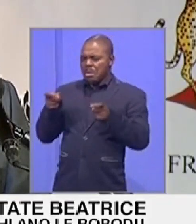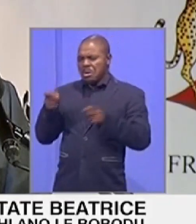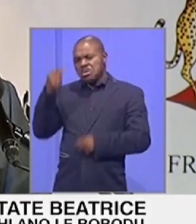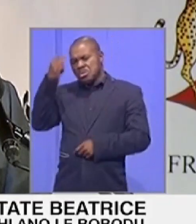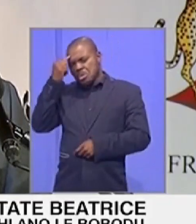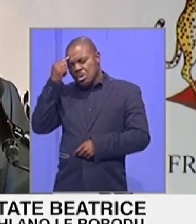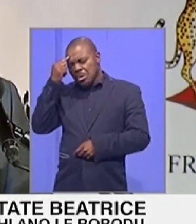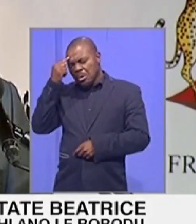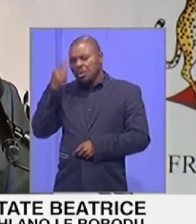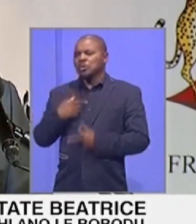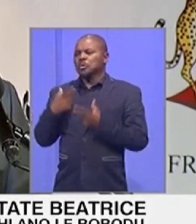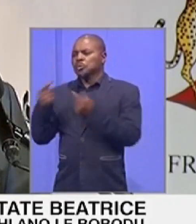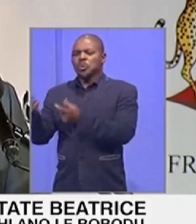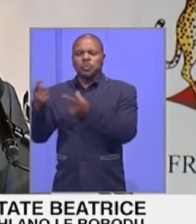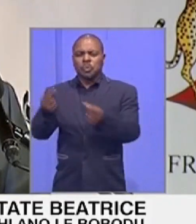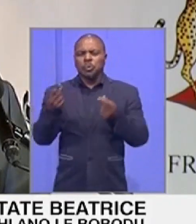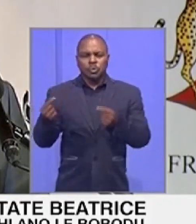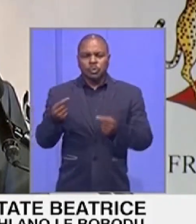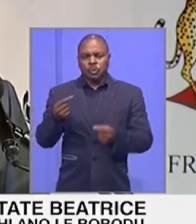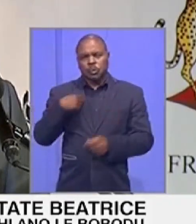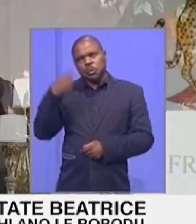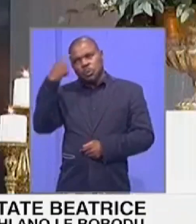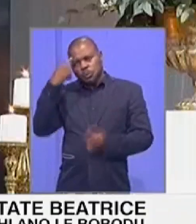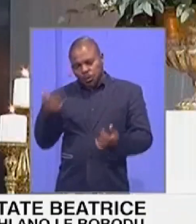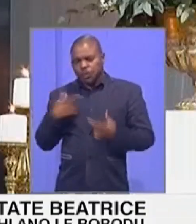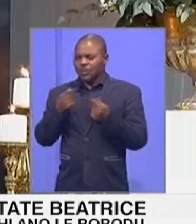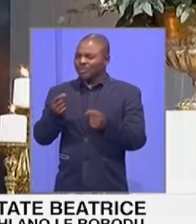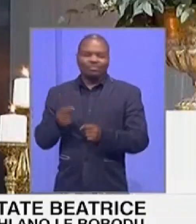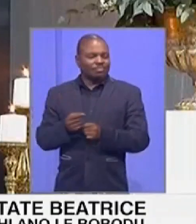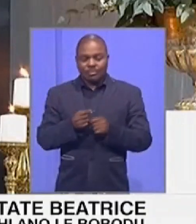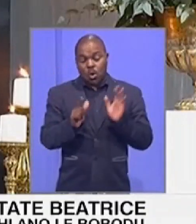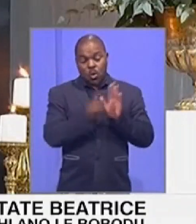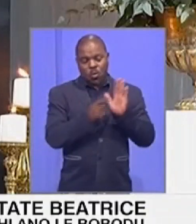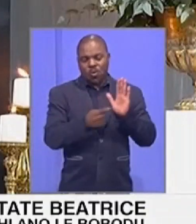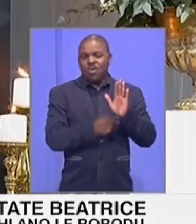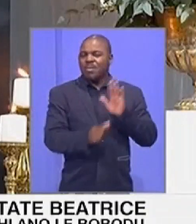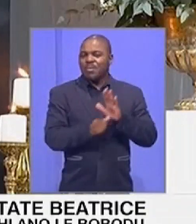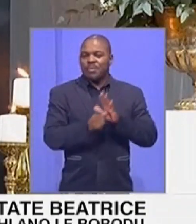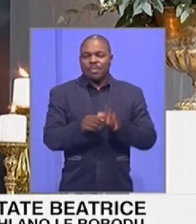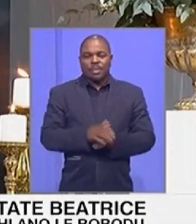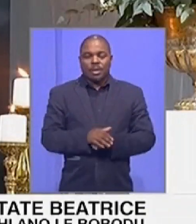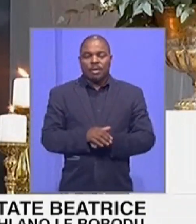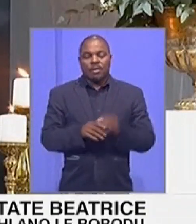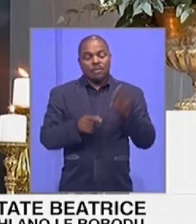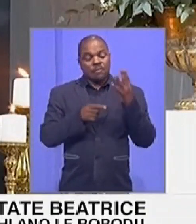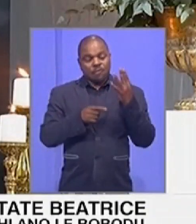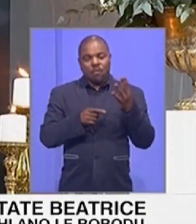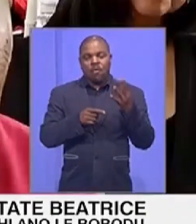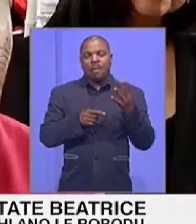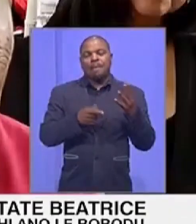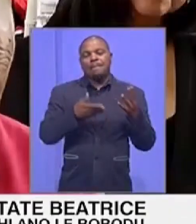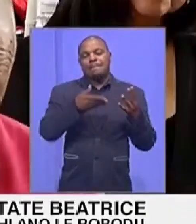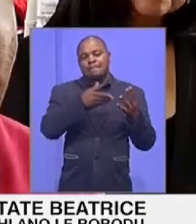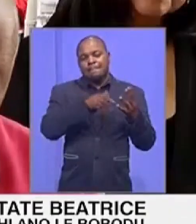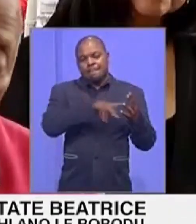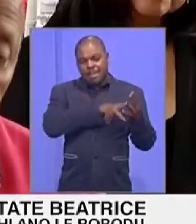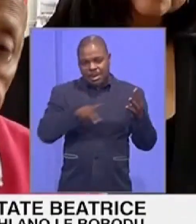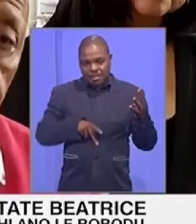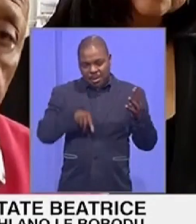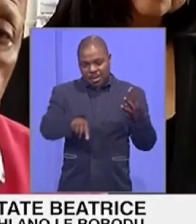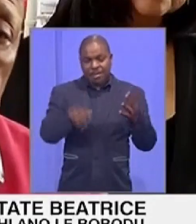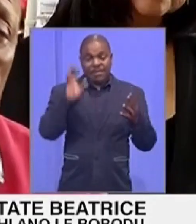Stand up and just think that today I want to do this. Mashof ibile engwe ya tonakgolo tse nne tsa basadi tse kileng tsa busa